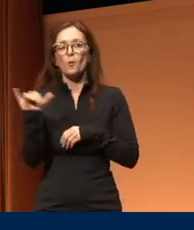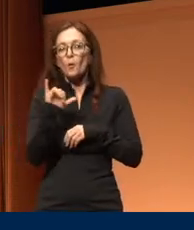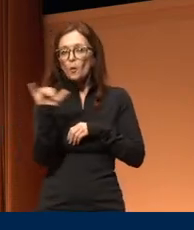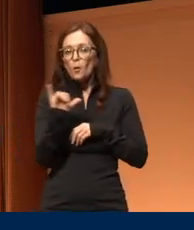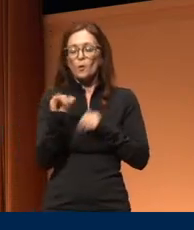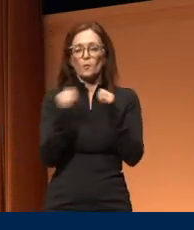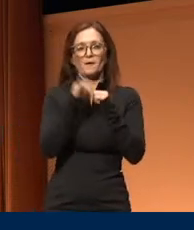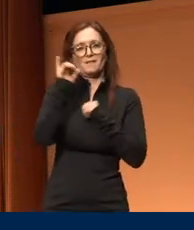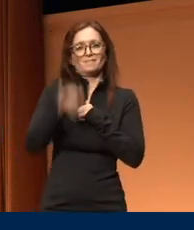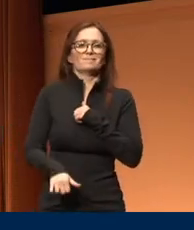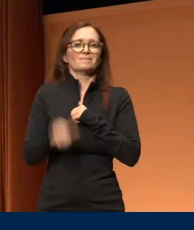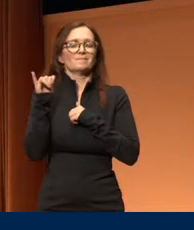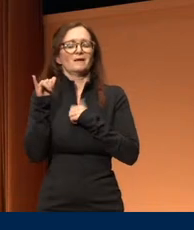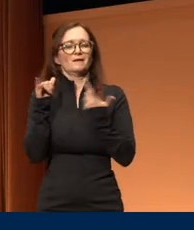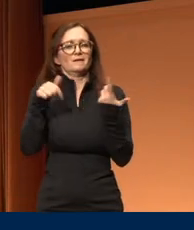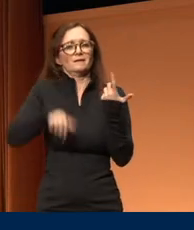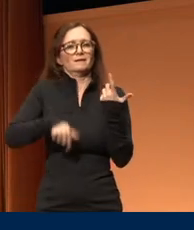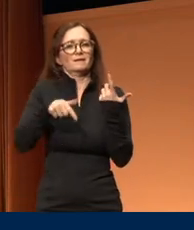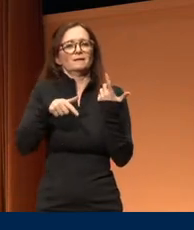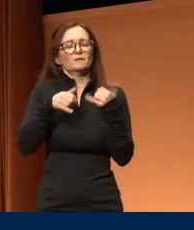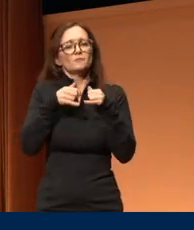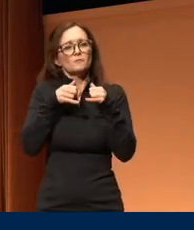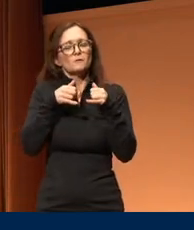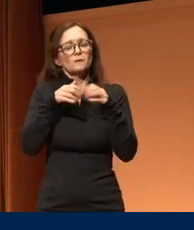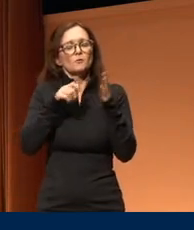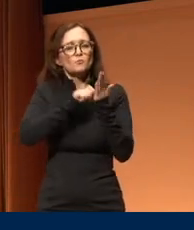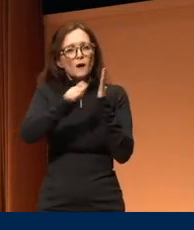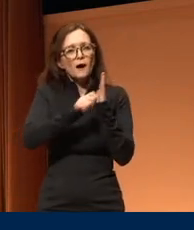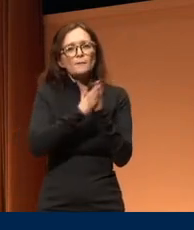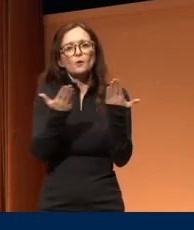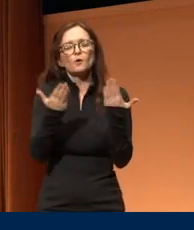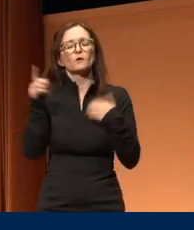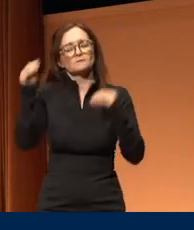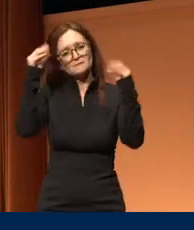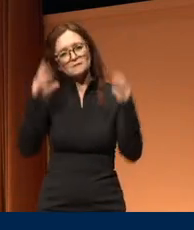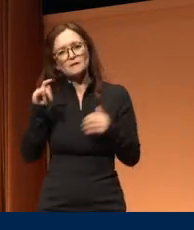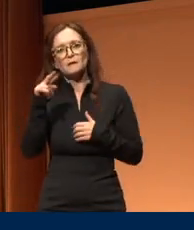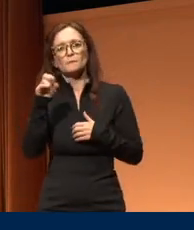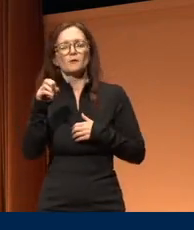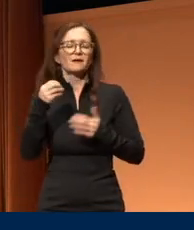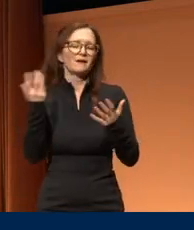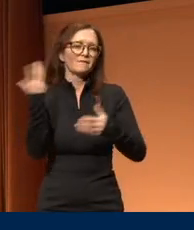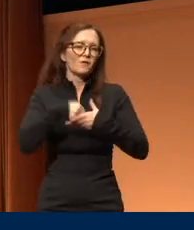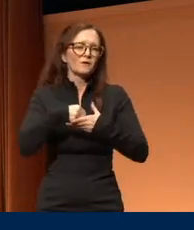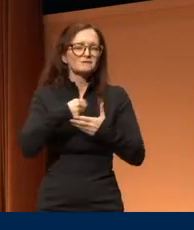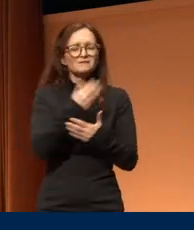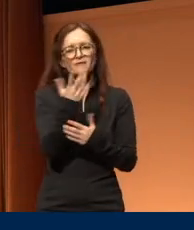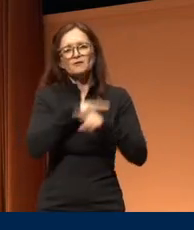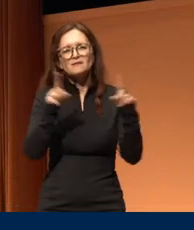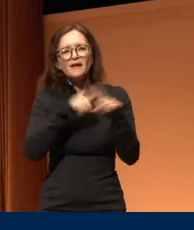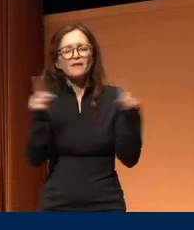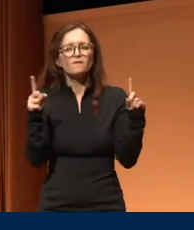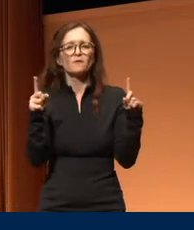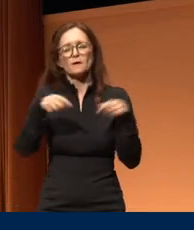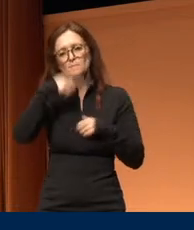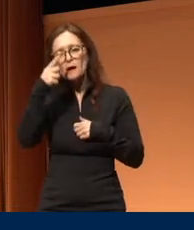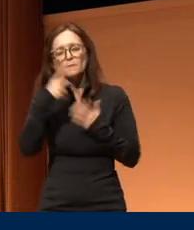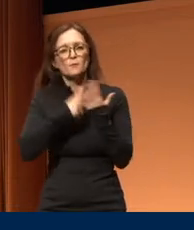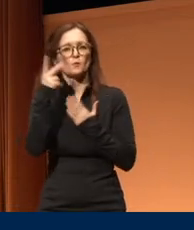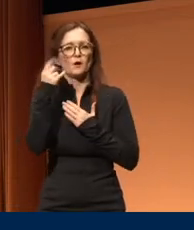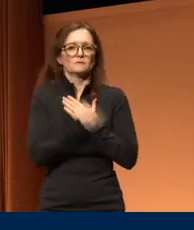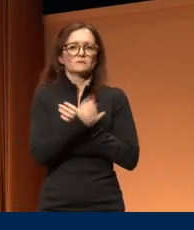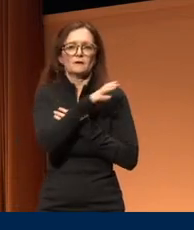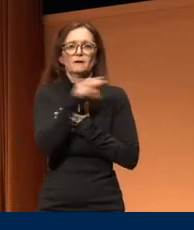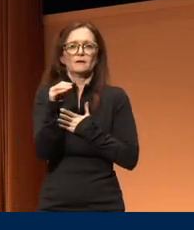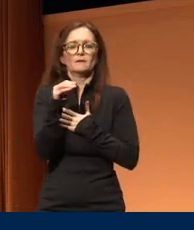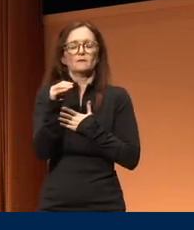to producing this scholarly work, Professor Landemore has been involved in several public-facing projects. As